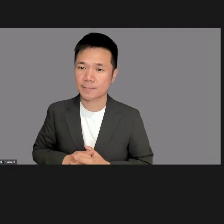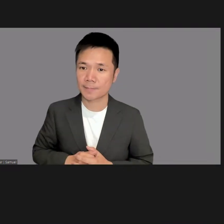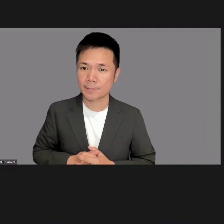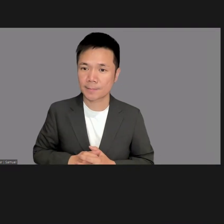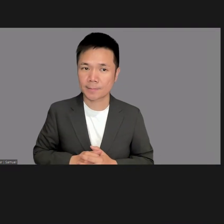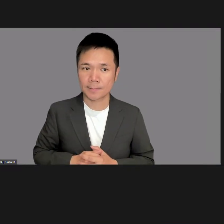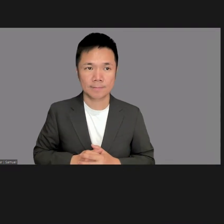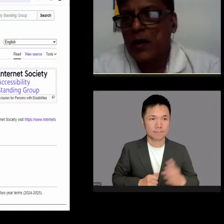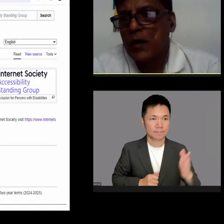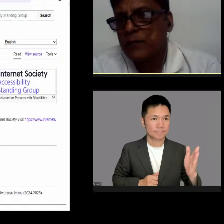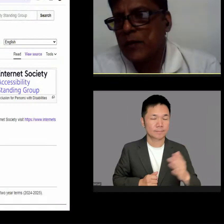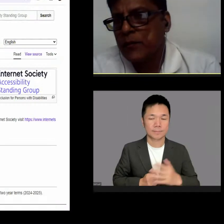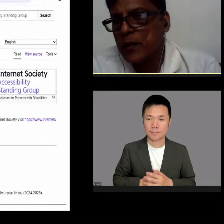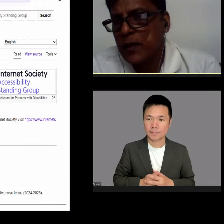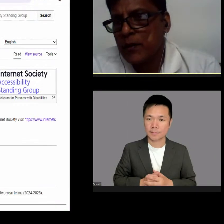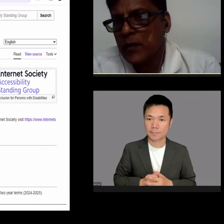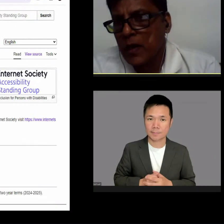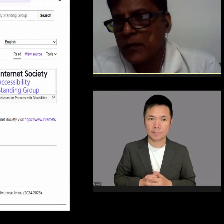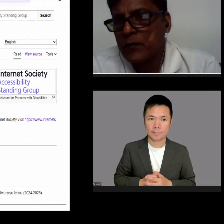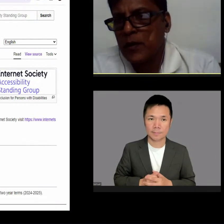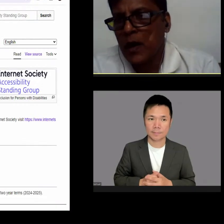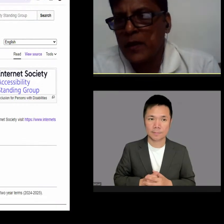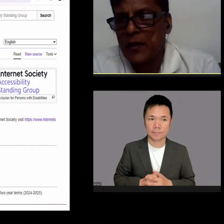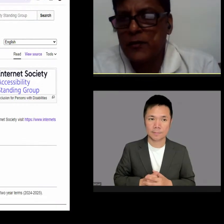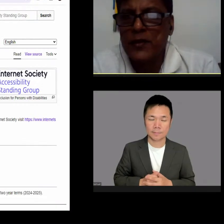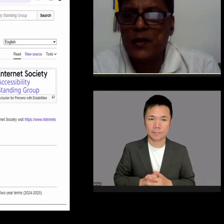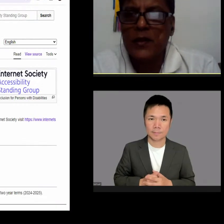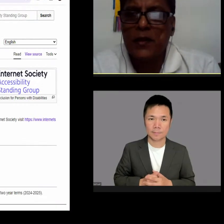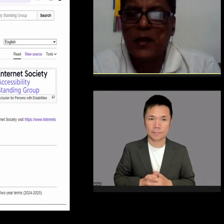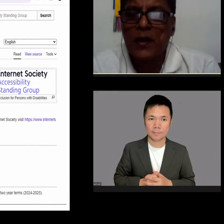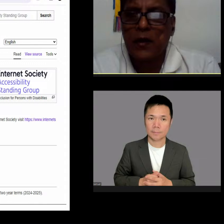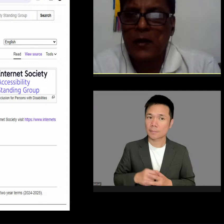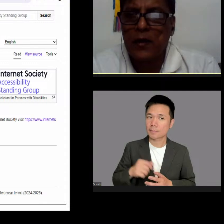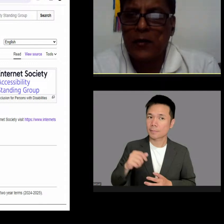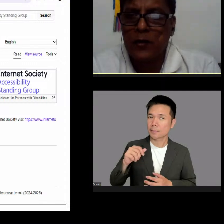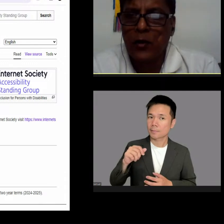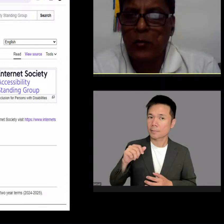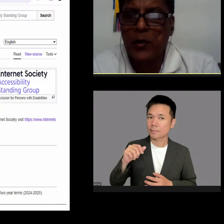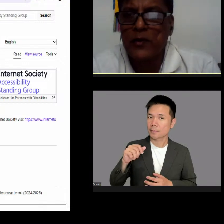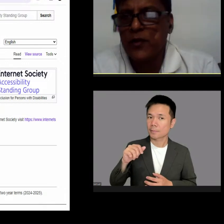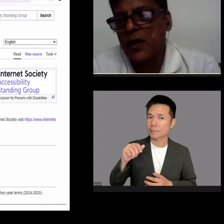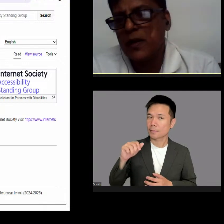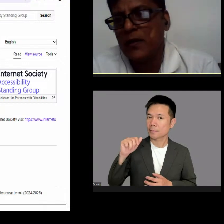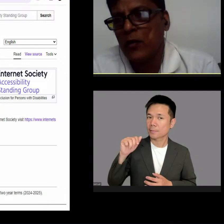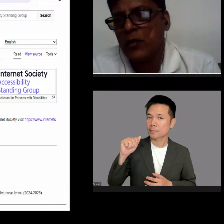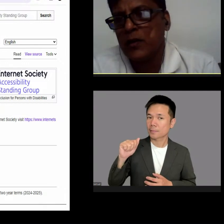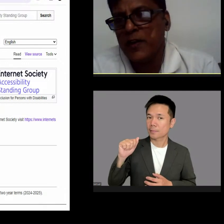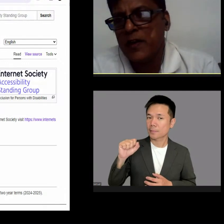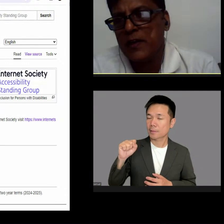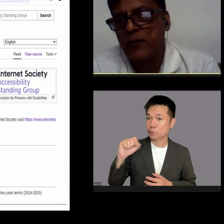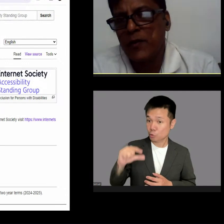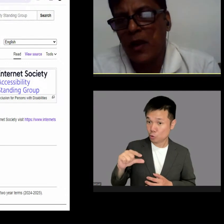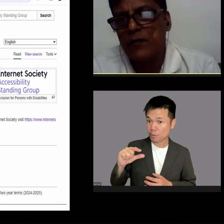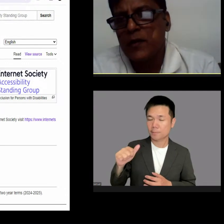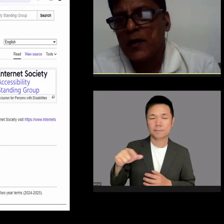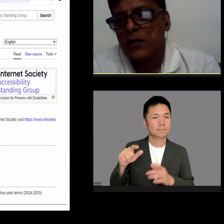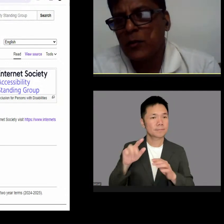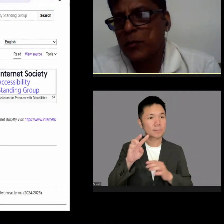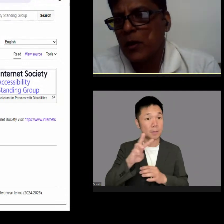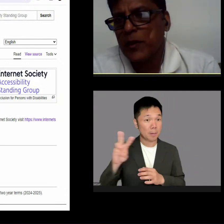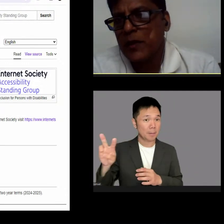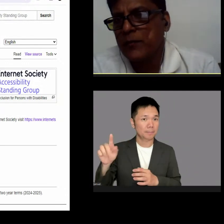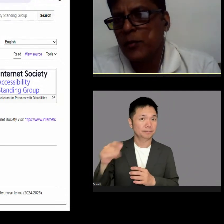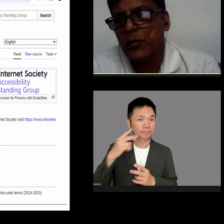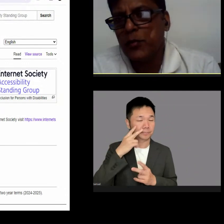is the if you our ASG document site or the wiki that we have.